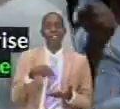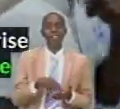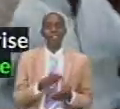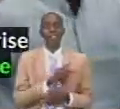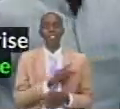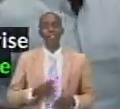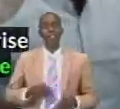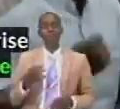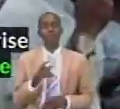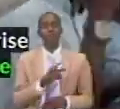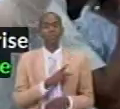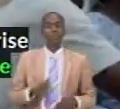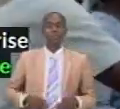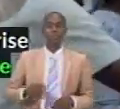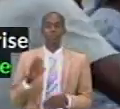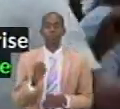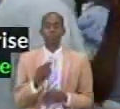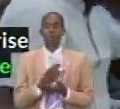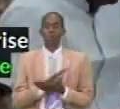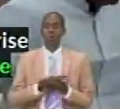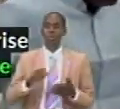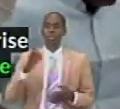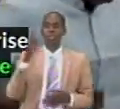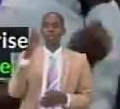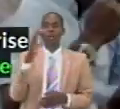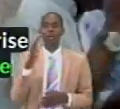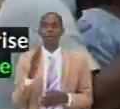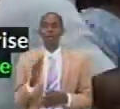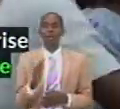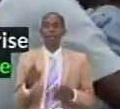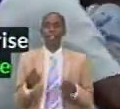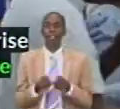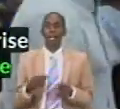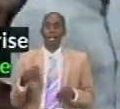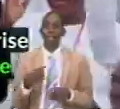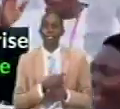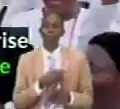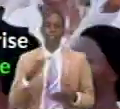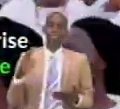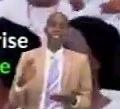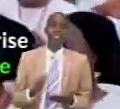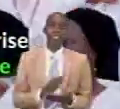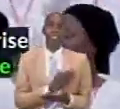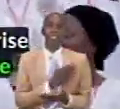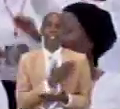King of Kings holy God around